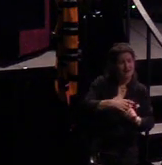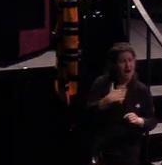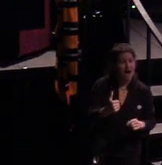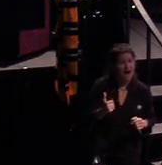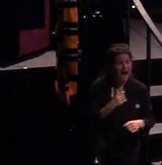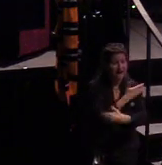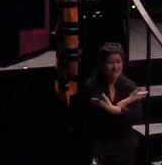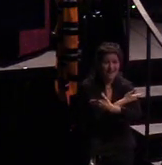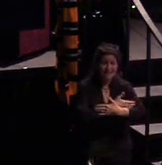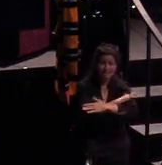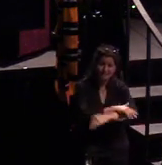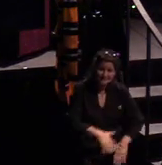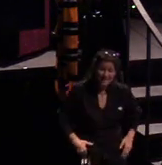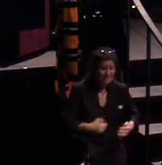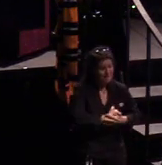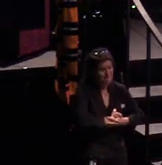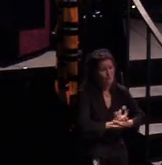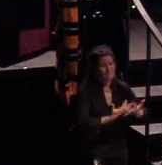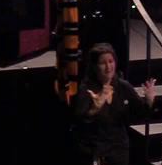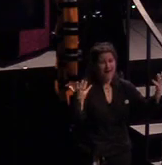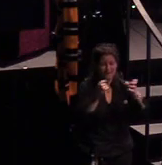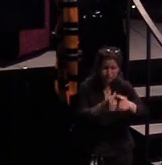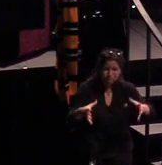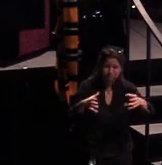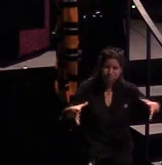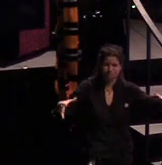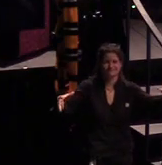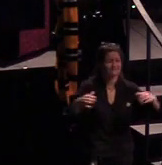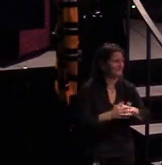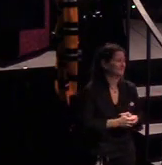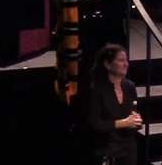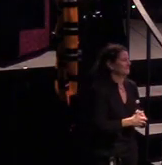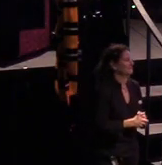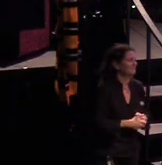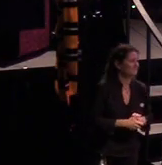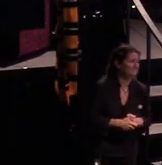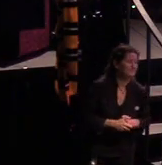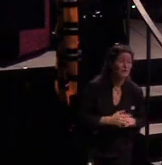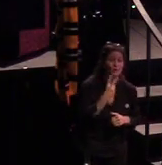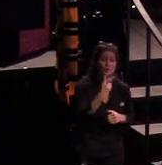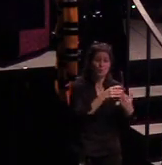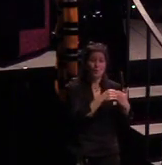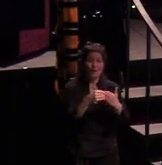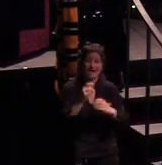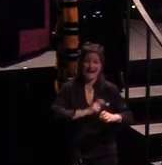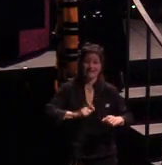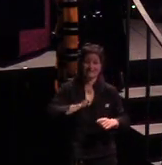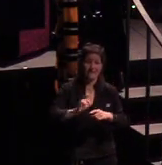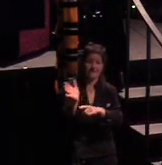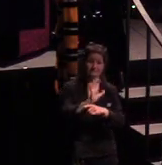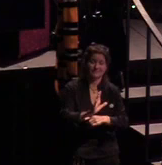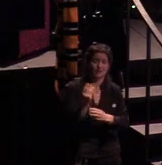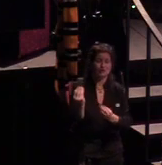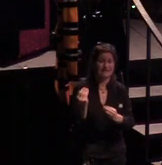multiplying biscuit the two lead characters from the film grease